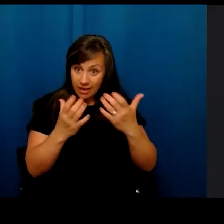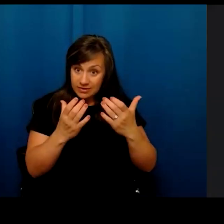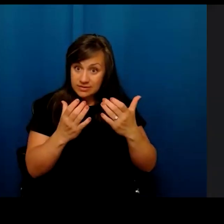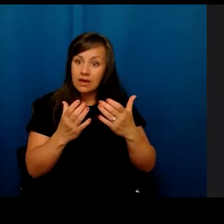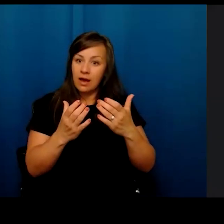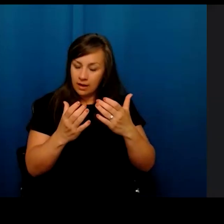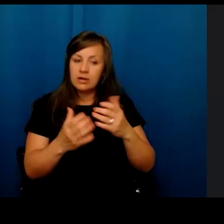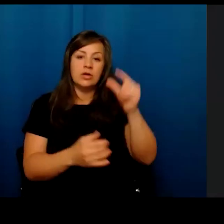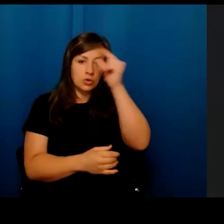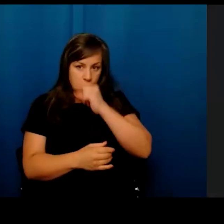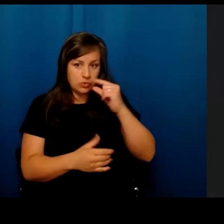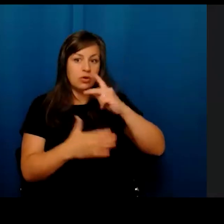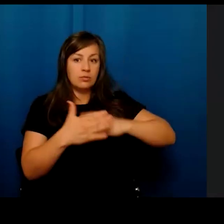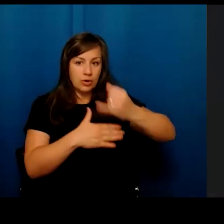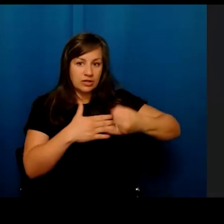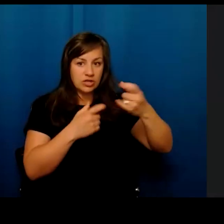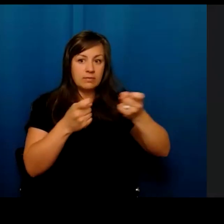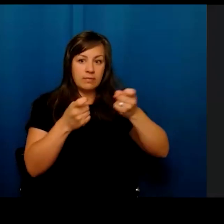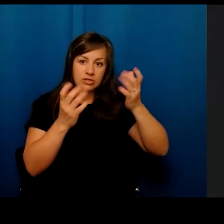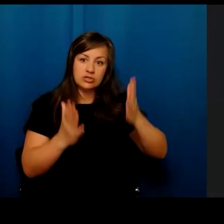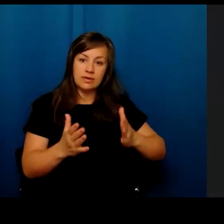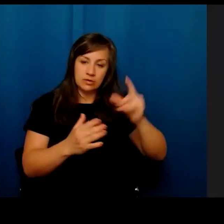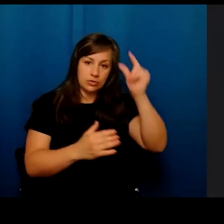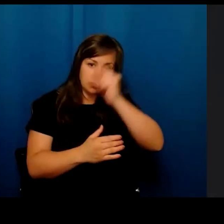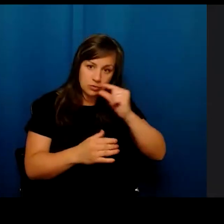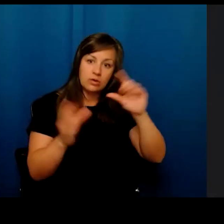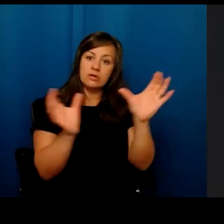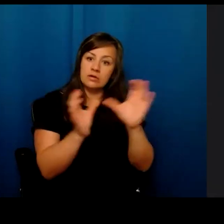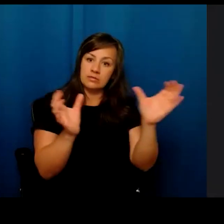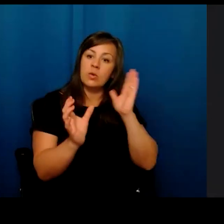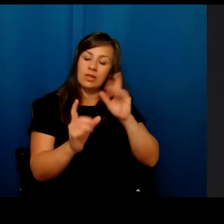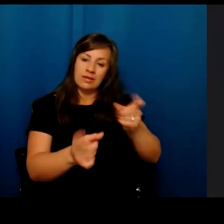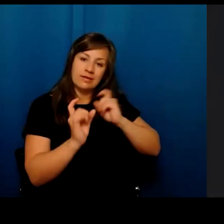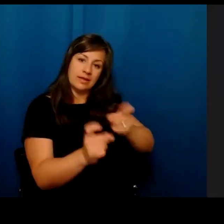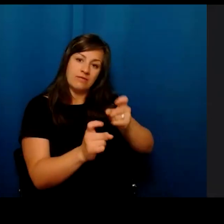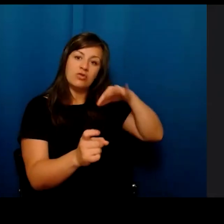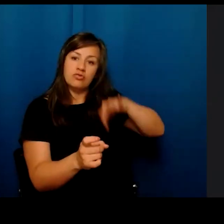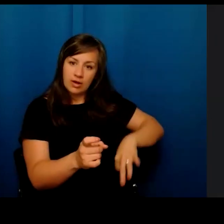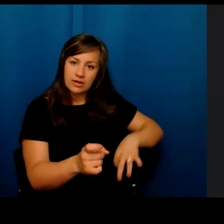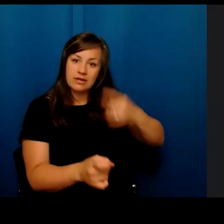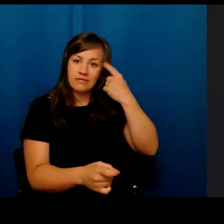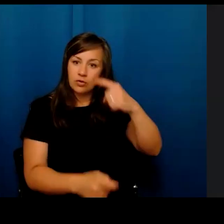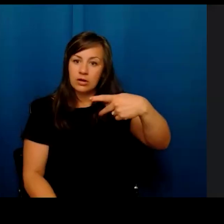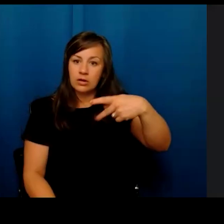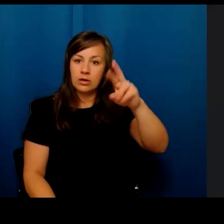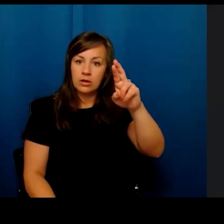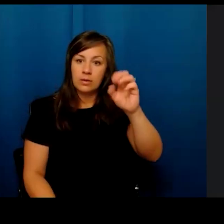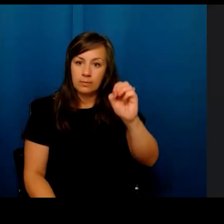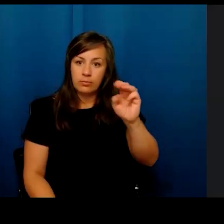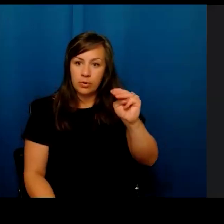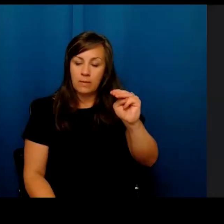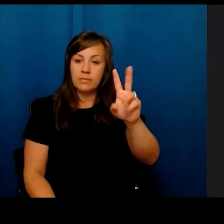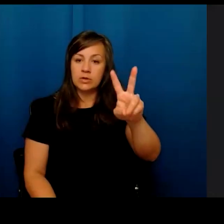then the Google Project Manager Certificate would give you credit for Prom 210, which is our project management